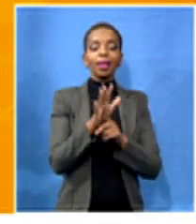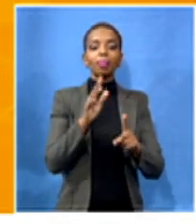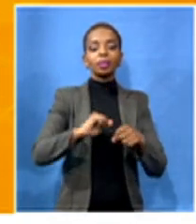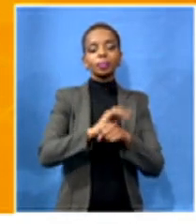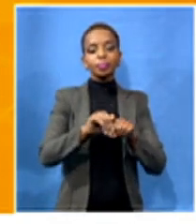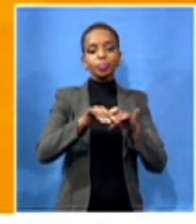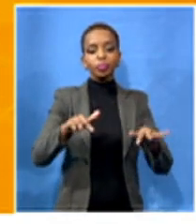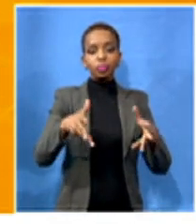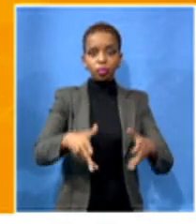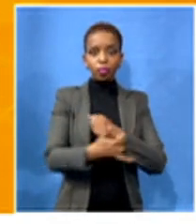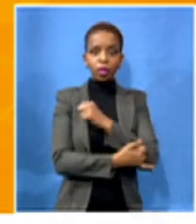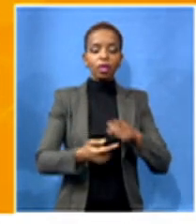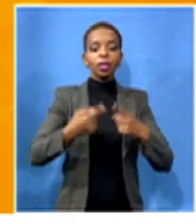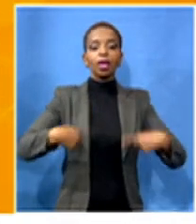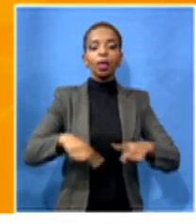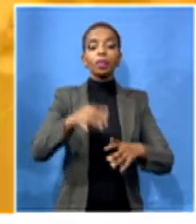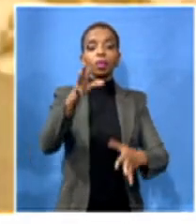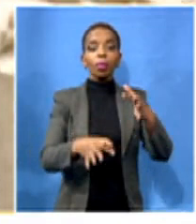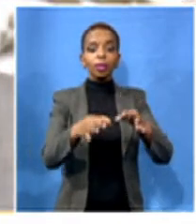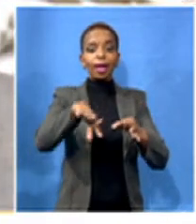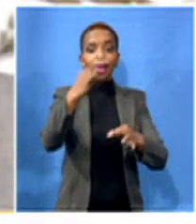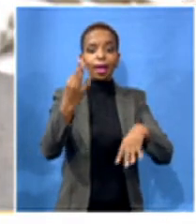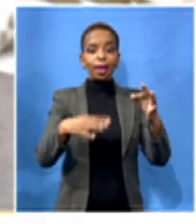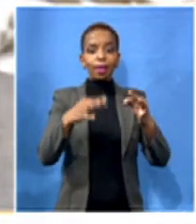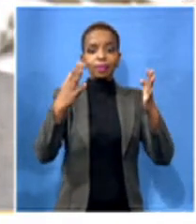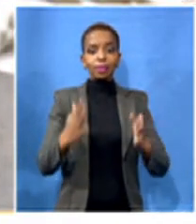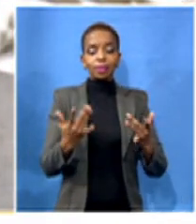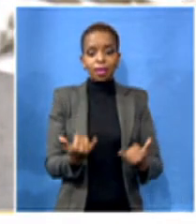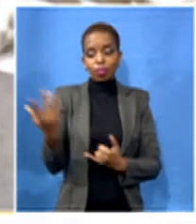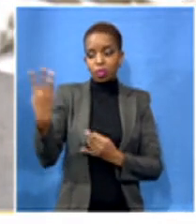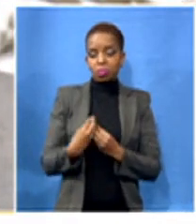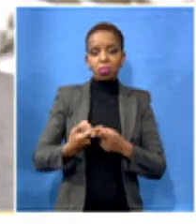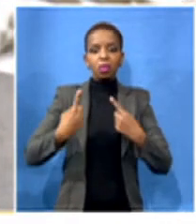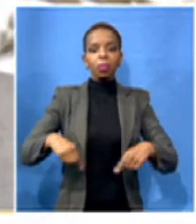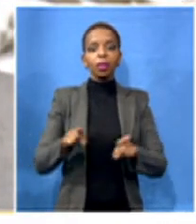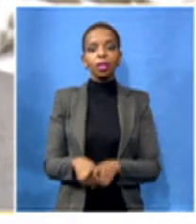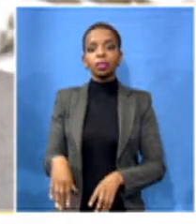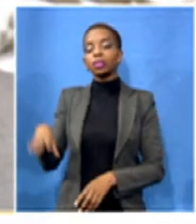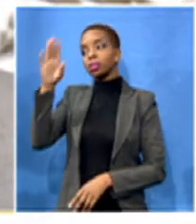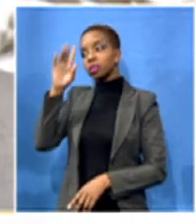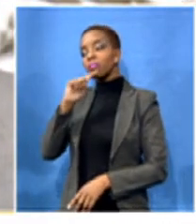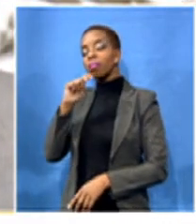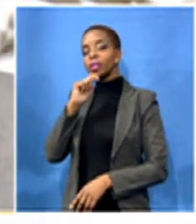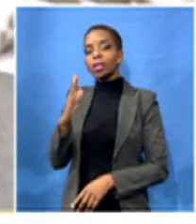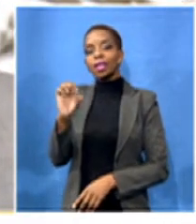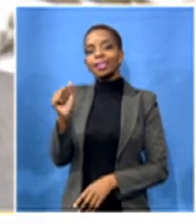little bit of analysis now with political analyst Sandile Swana. Great to see you, Sandile. I'm very happy. How are you